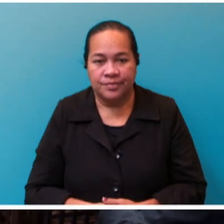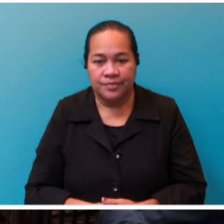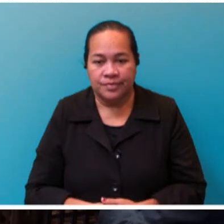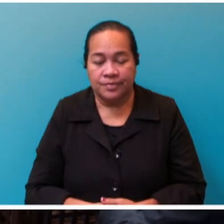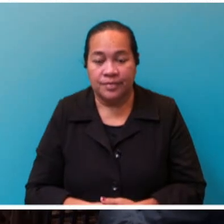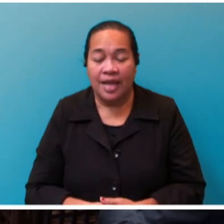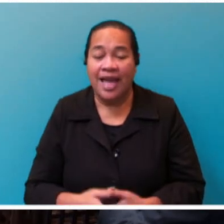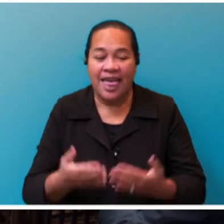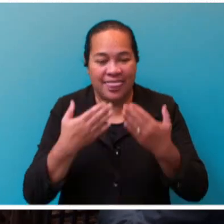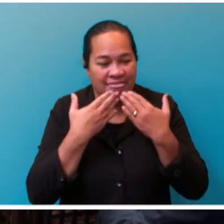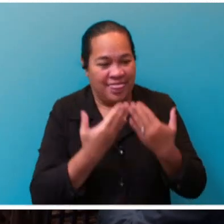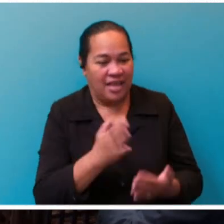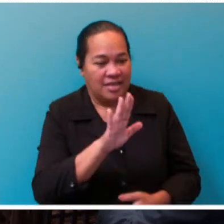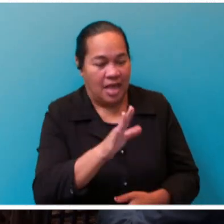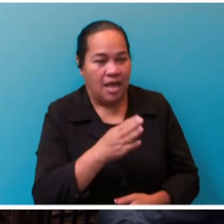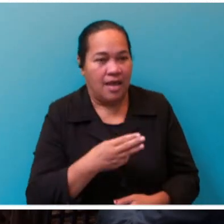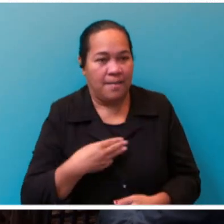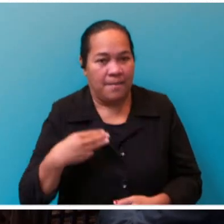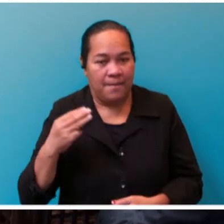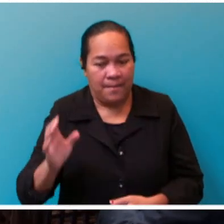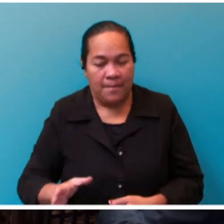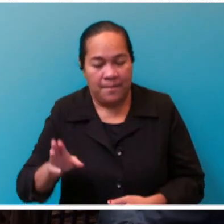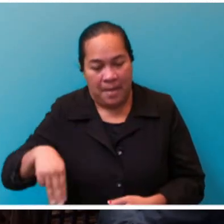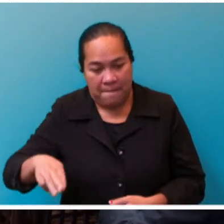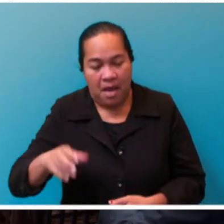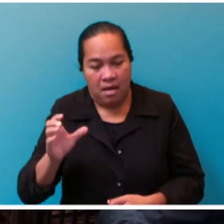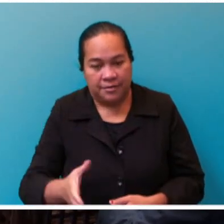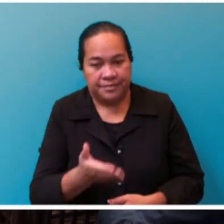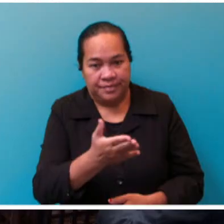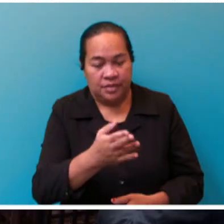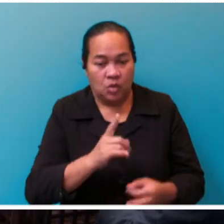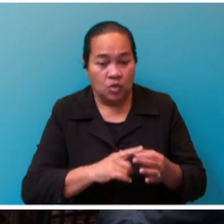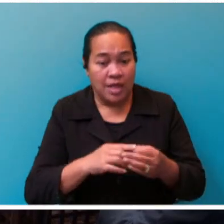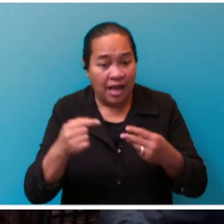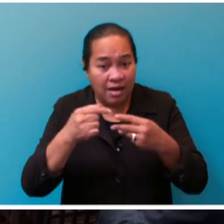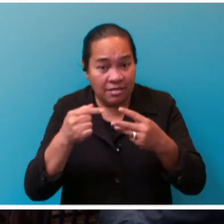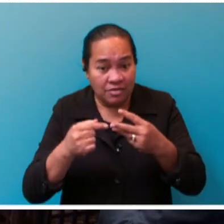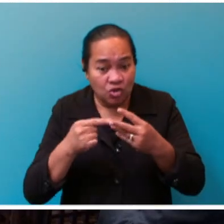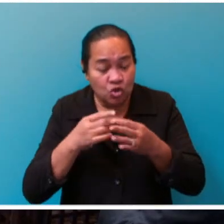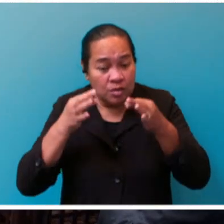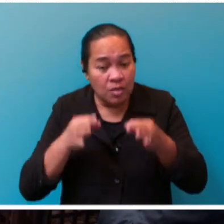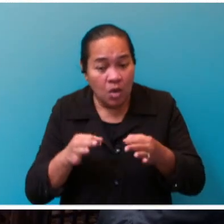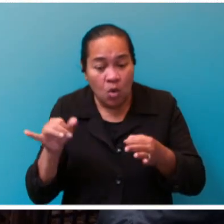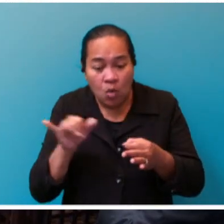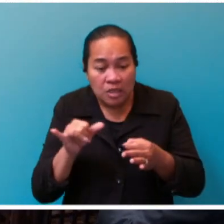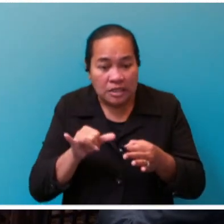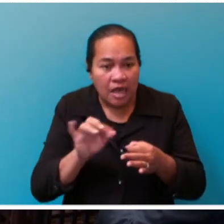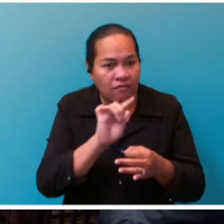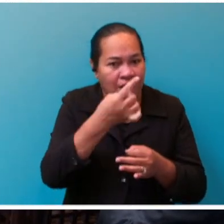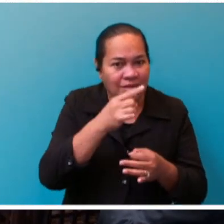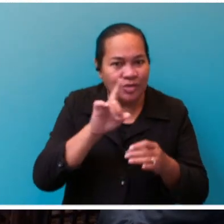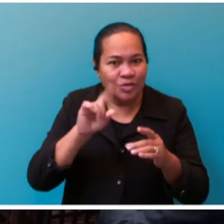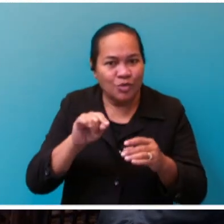Mr. Speaker, I thank the Honourable Usamate for the question. The criteria determining whether a specific infrastructure project